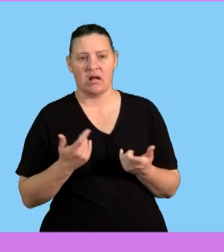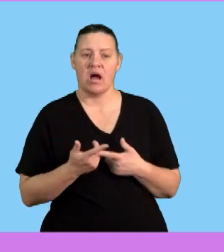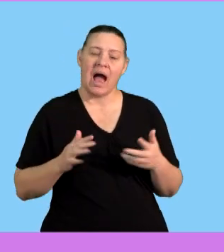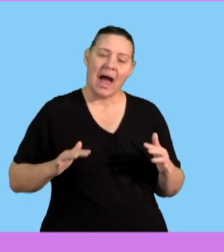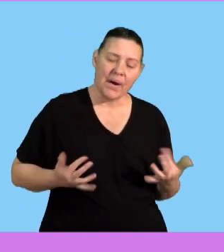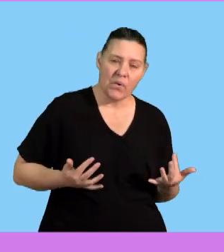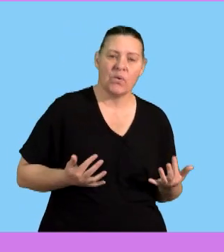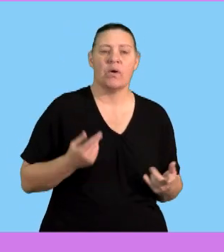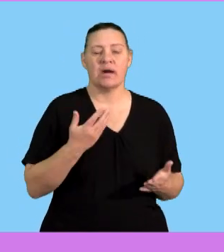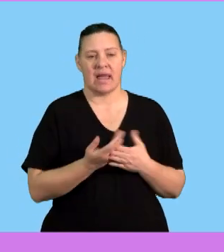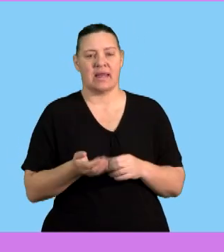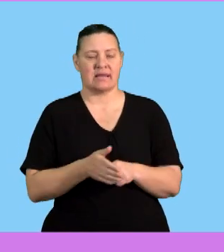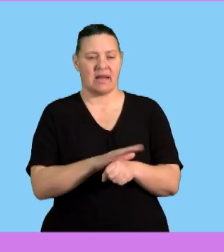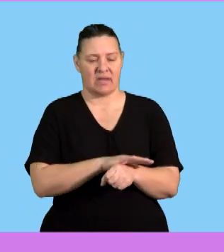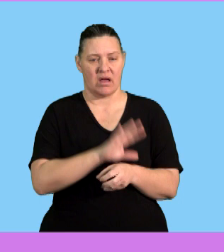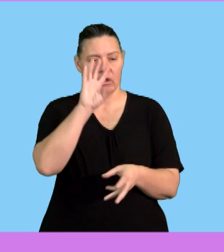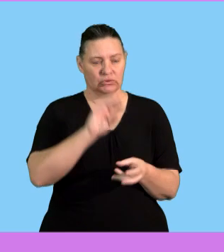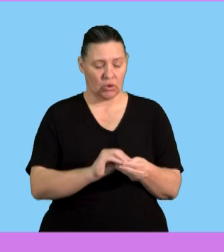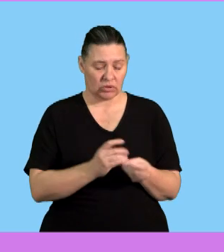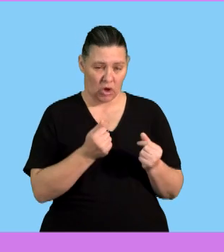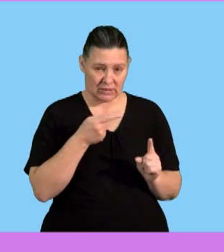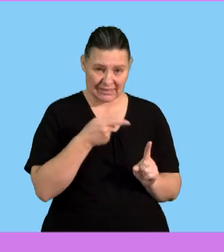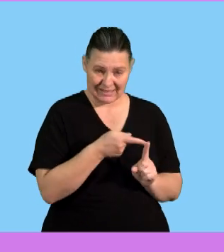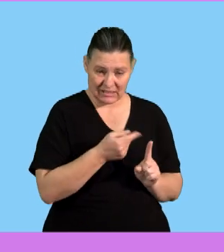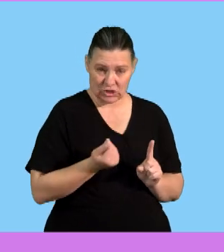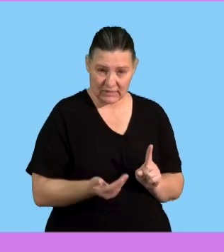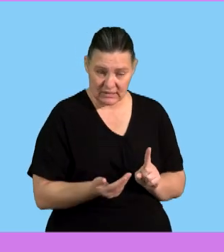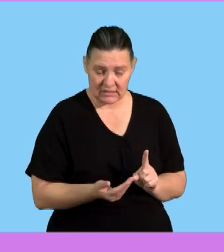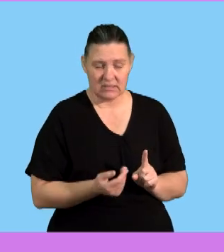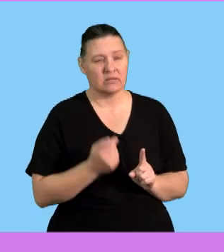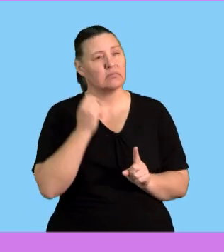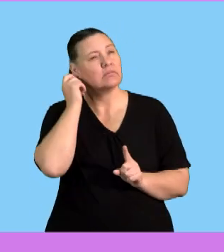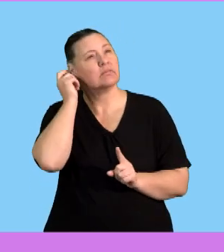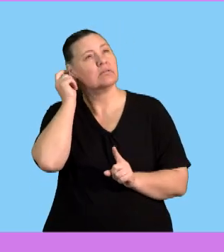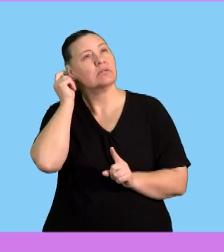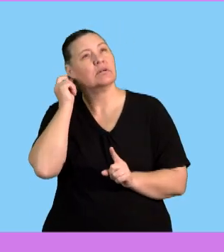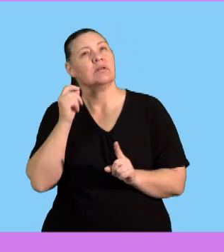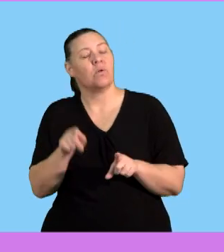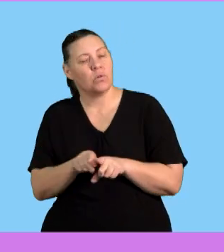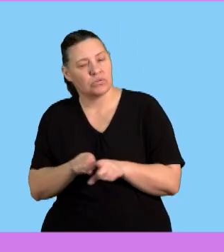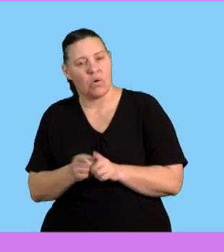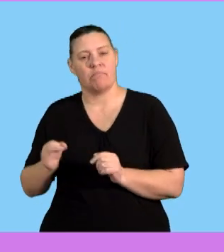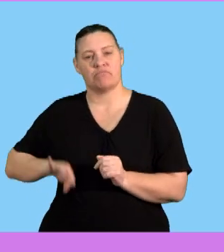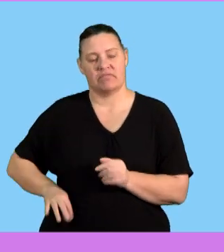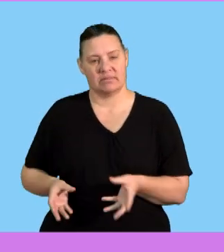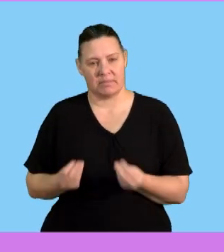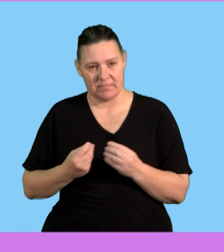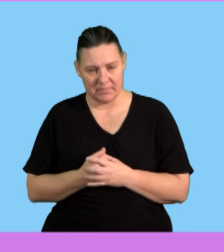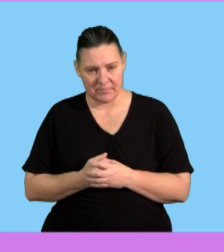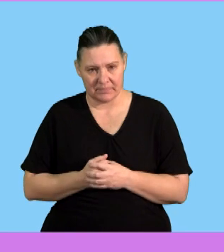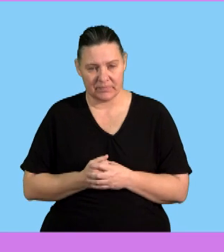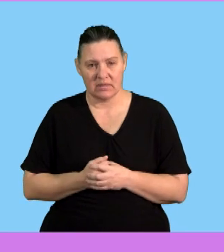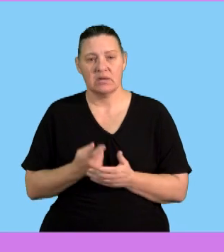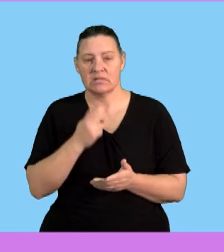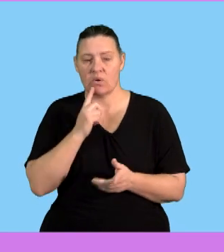in such a way that it covers the total cost price of the service or goods and make a profit.